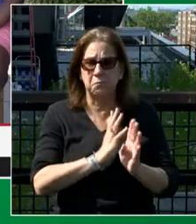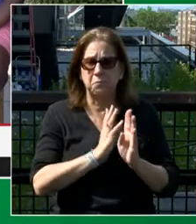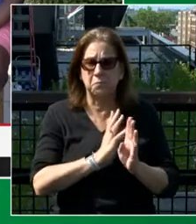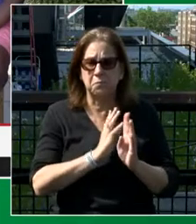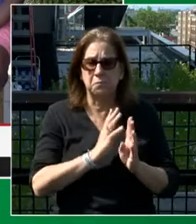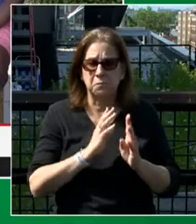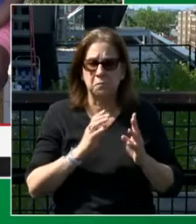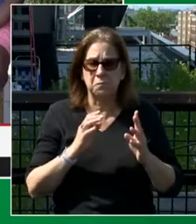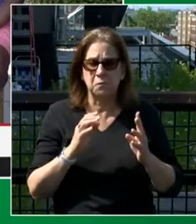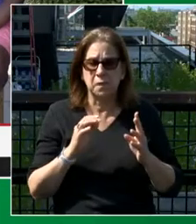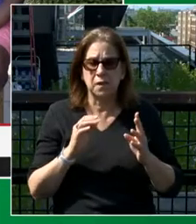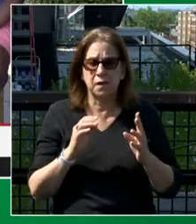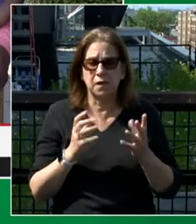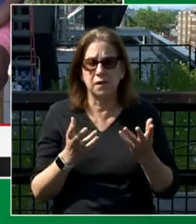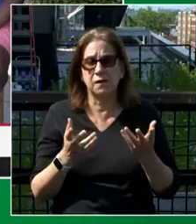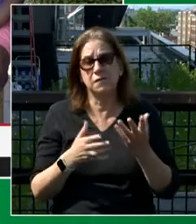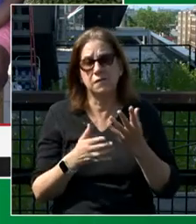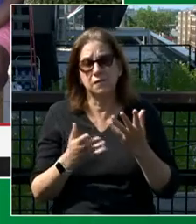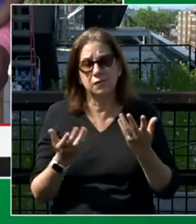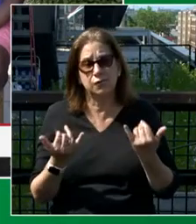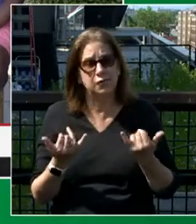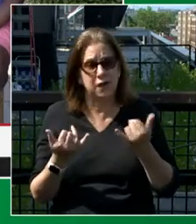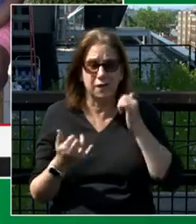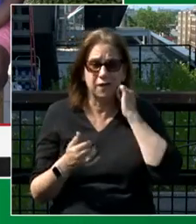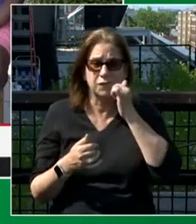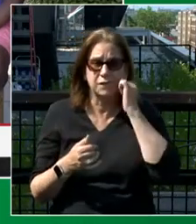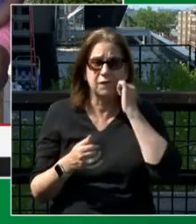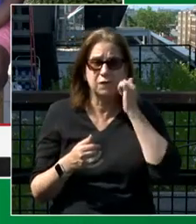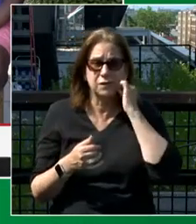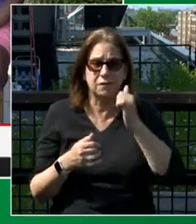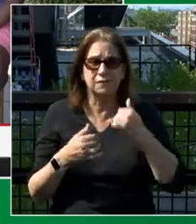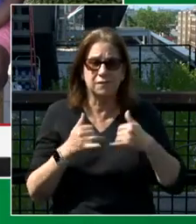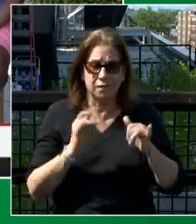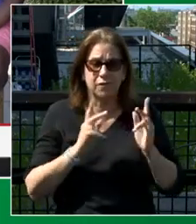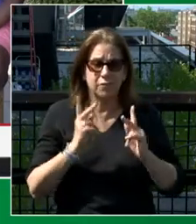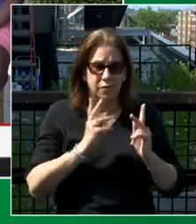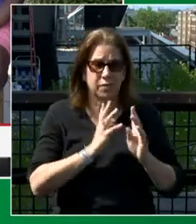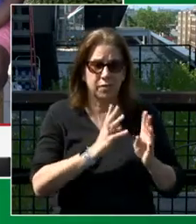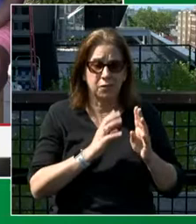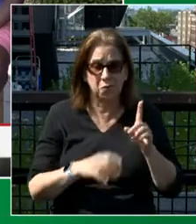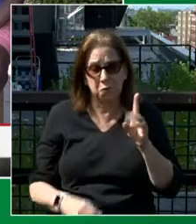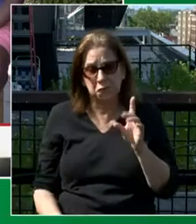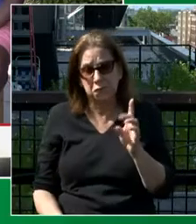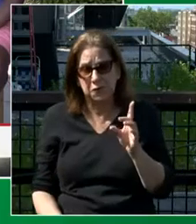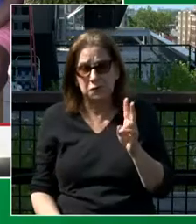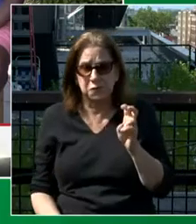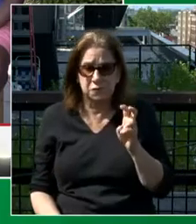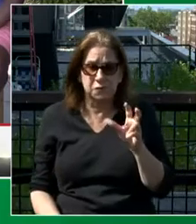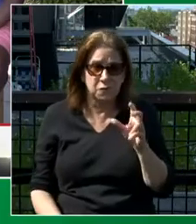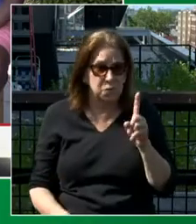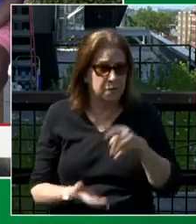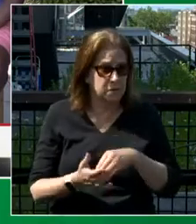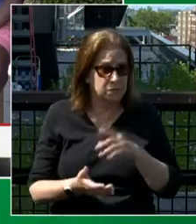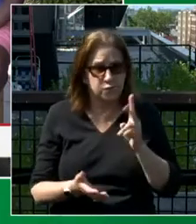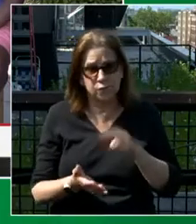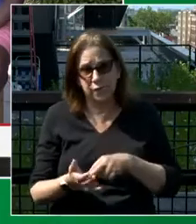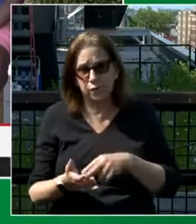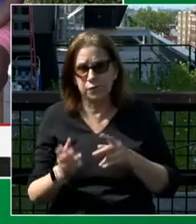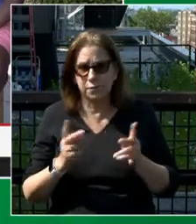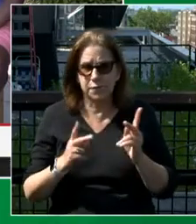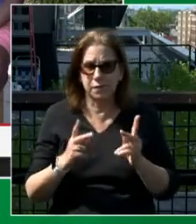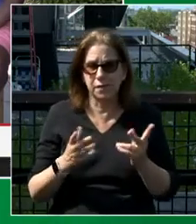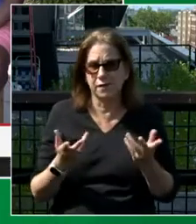shot and really person by person, that's how we're going to like get to that number that I know President Biden's talked about, 70% by July